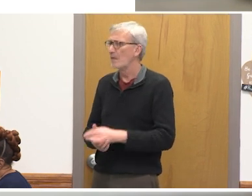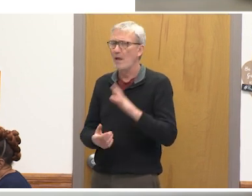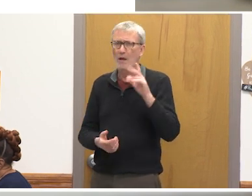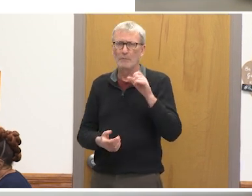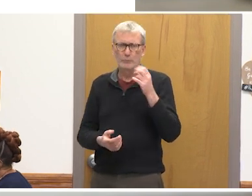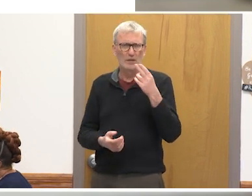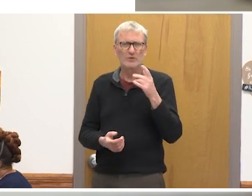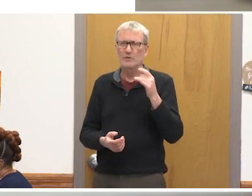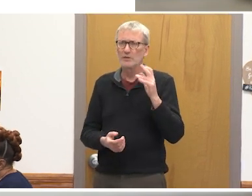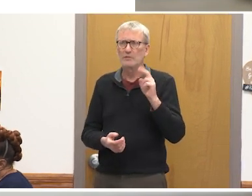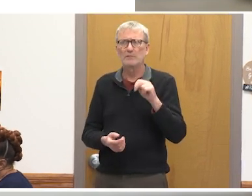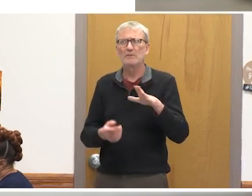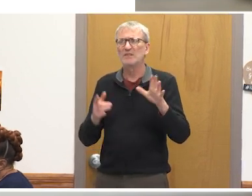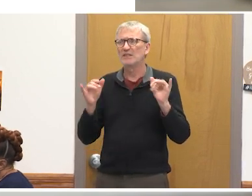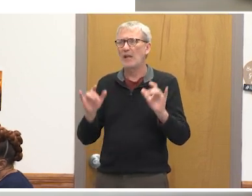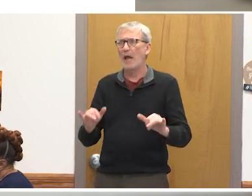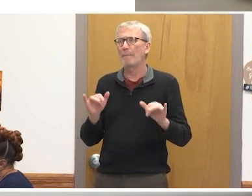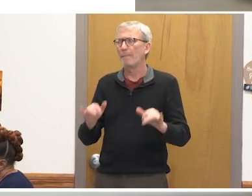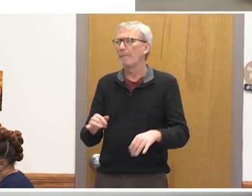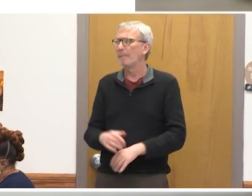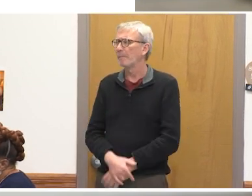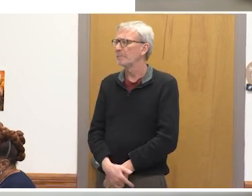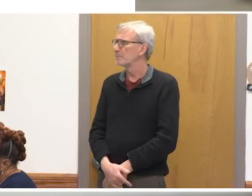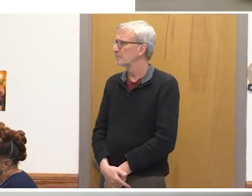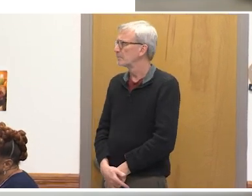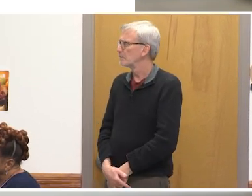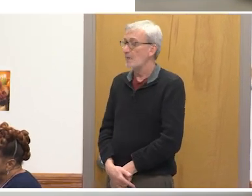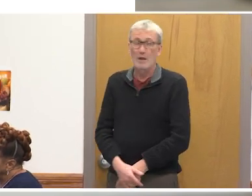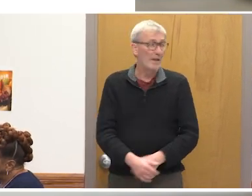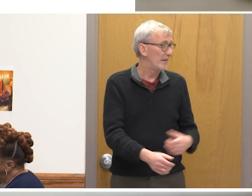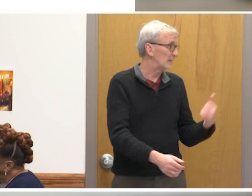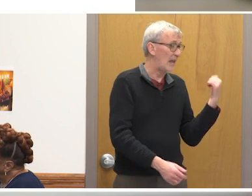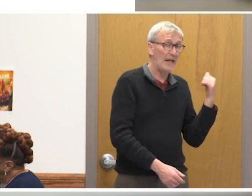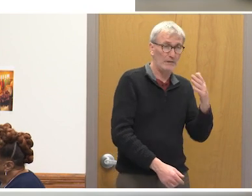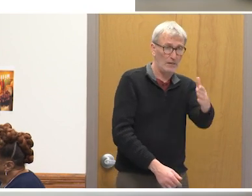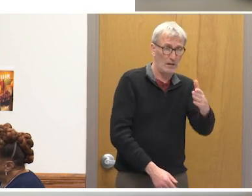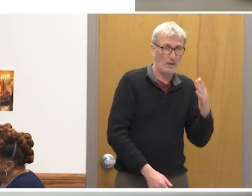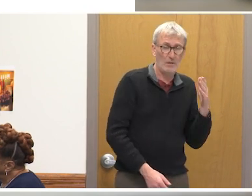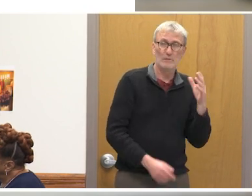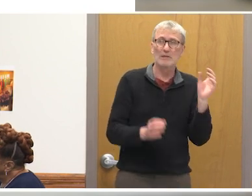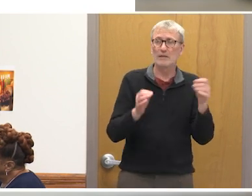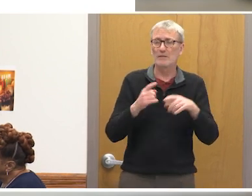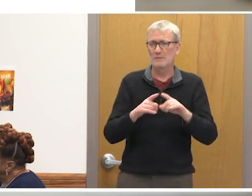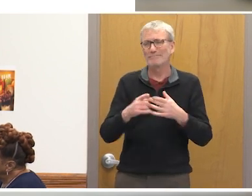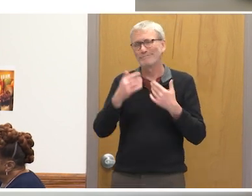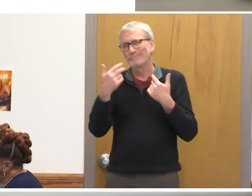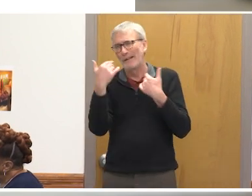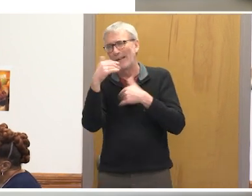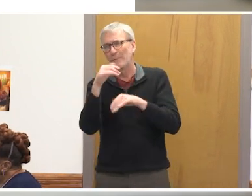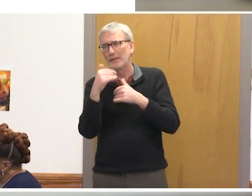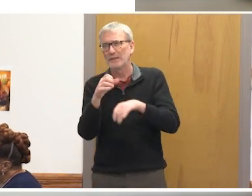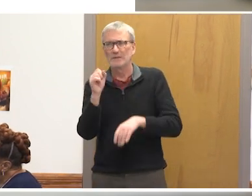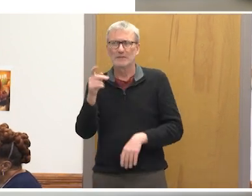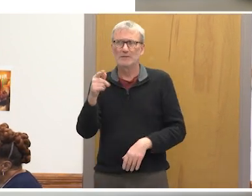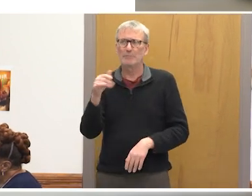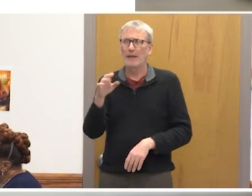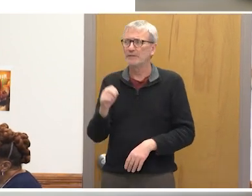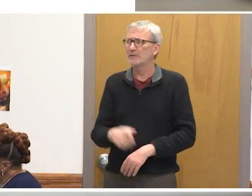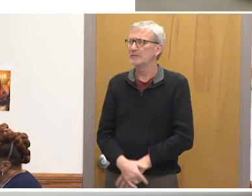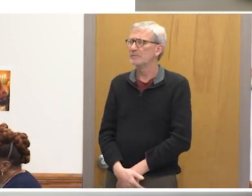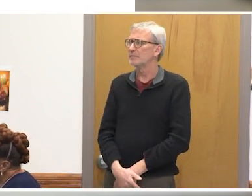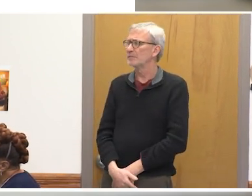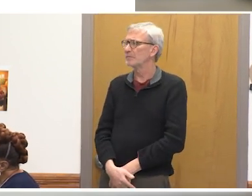Brushton as well. You can see that there are no curb extensions on the side street, once again, with limitations.